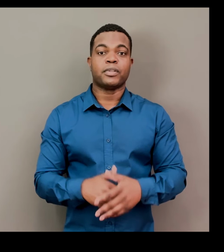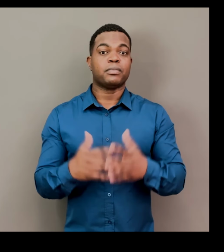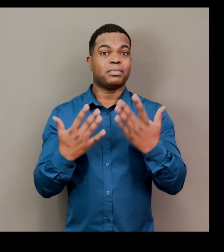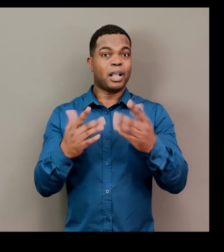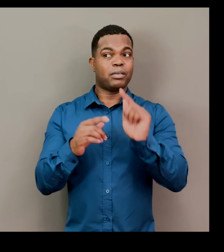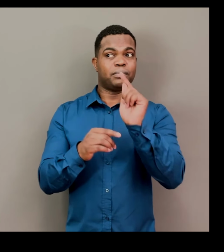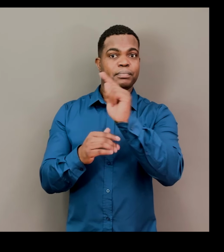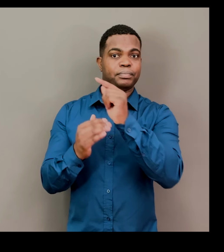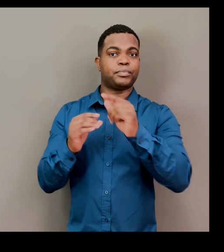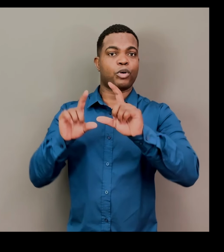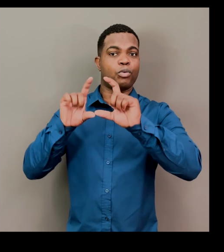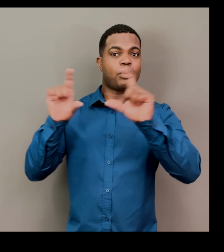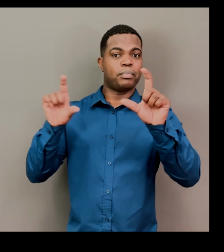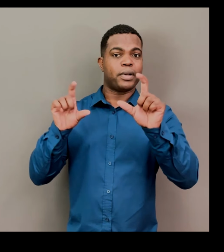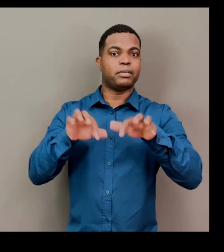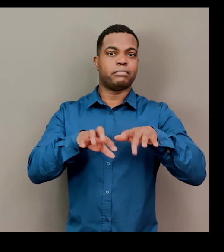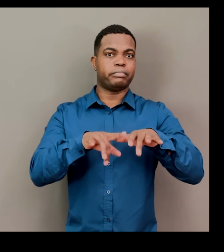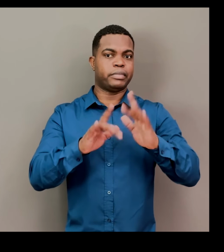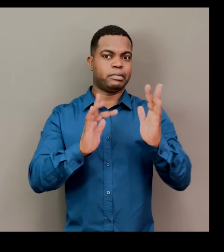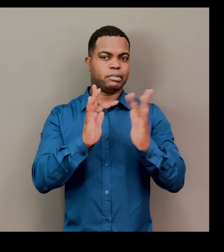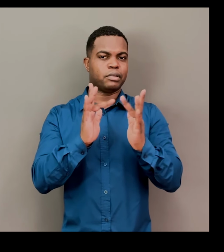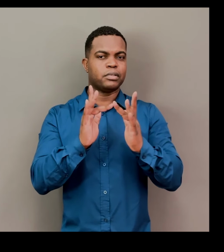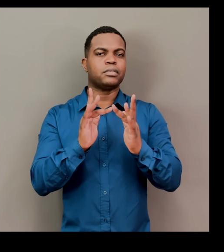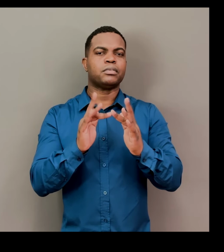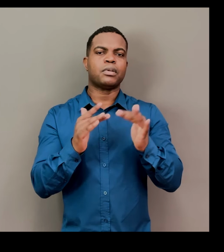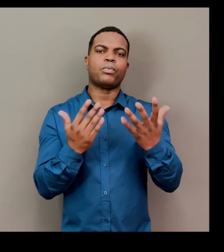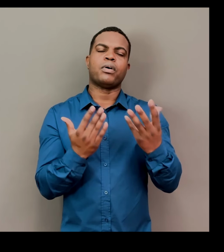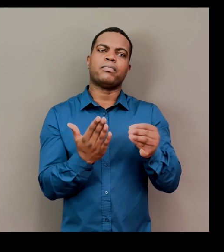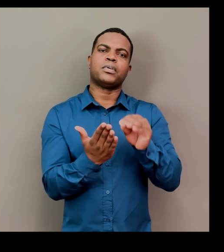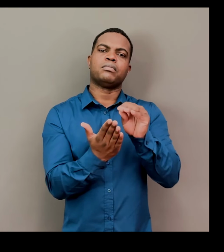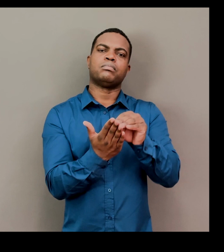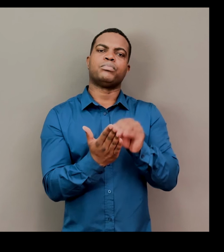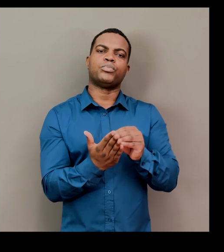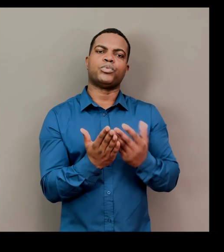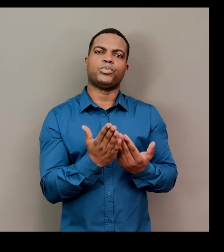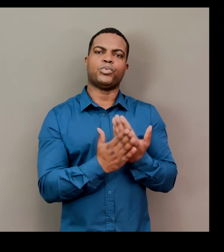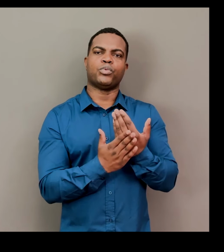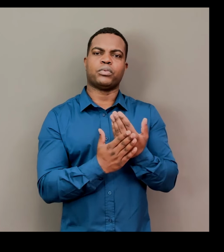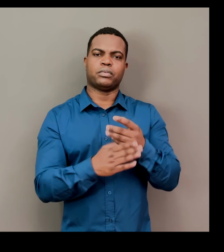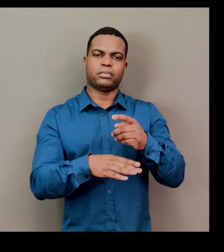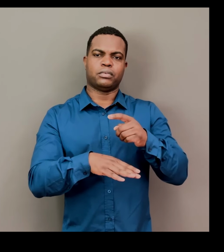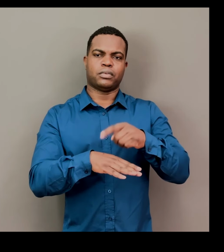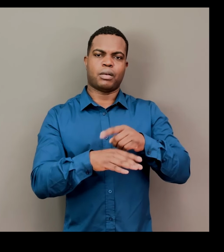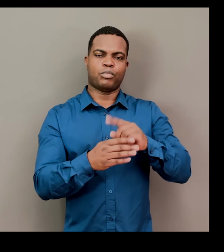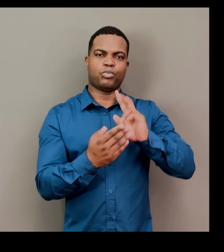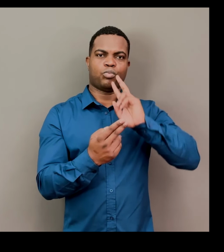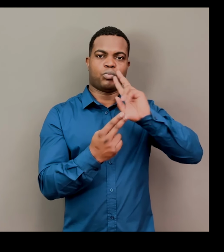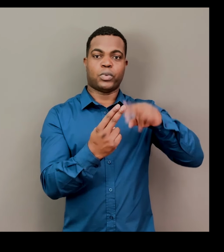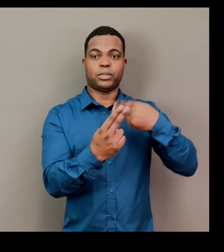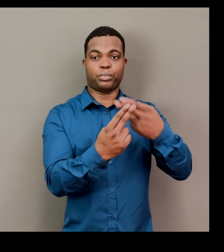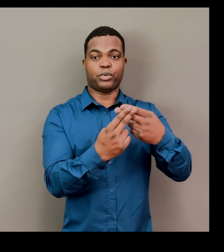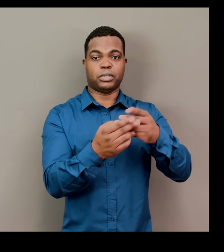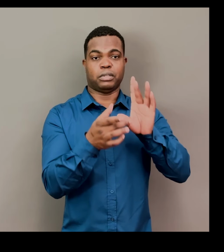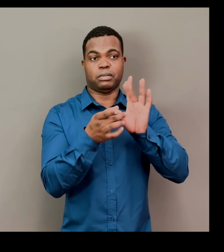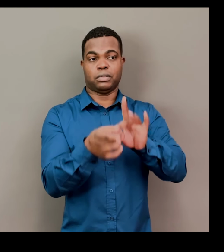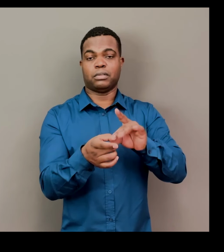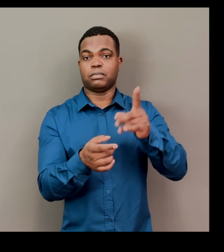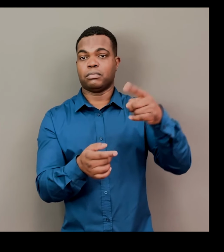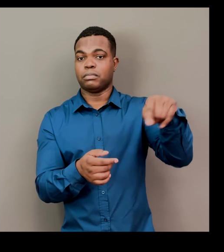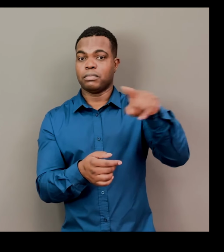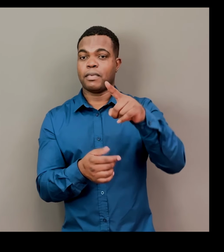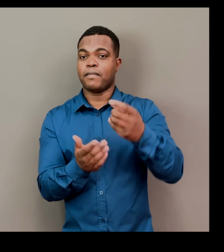Internet companies with threatened credibility have developed new responses to limit fake news